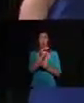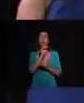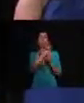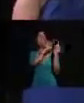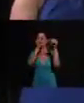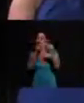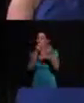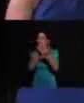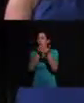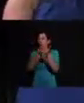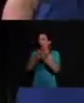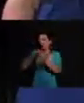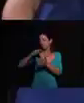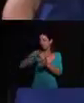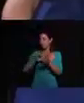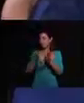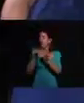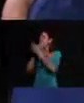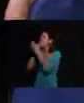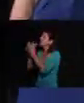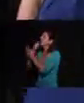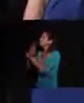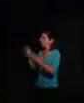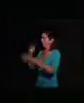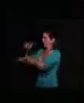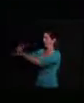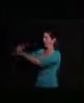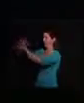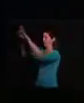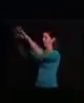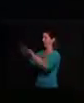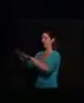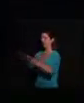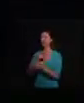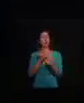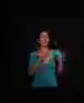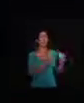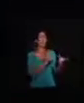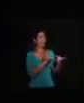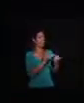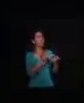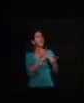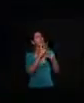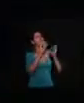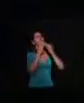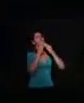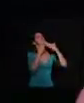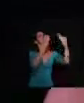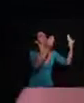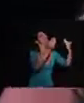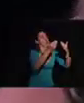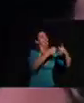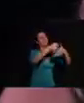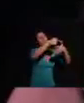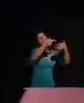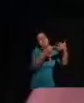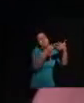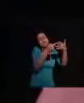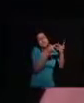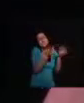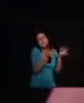Oh, my Thank pleasure. You for such a fabulous evening. Oh, my pleasure. At this point, I would like to send out some thank yous to an